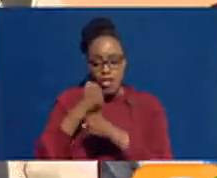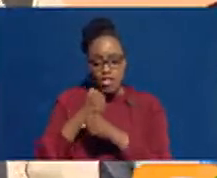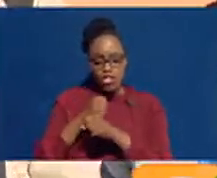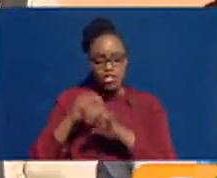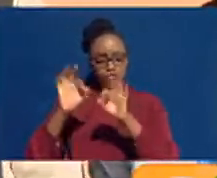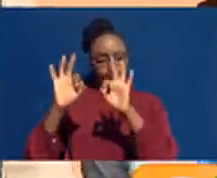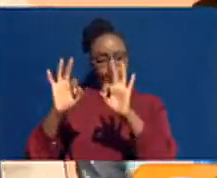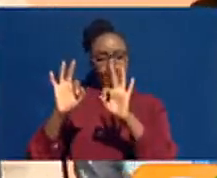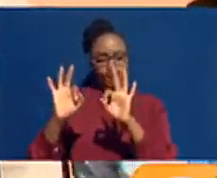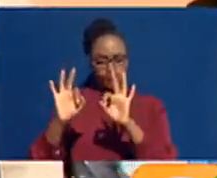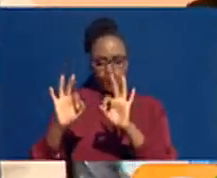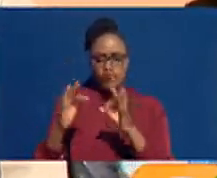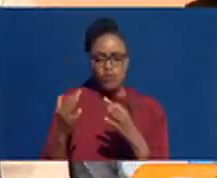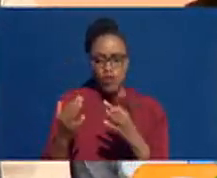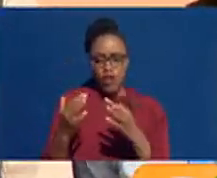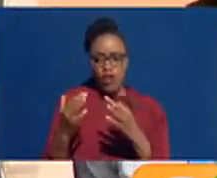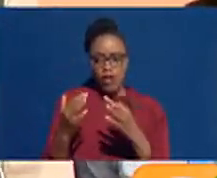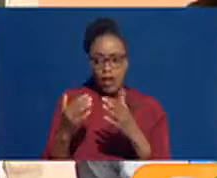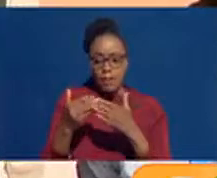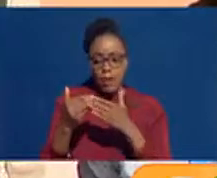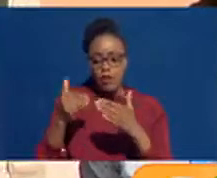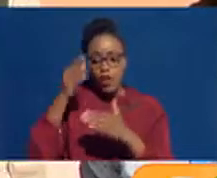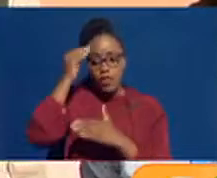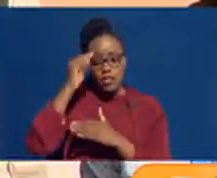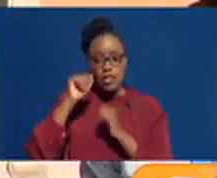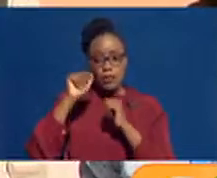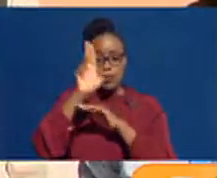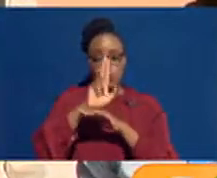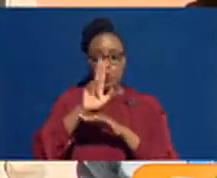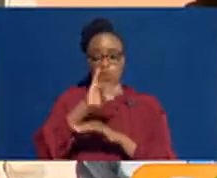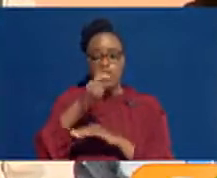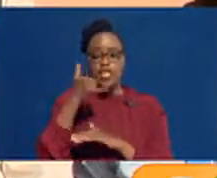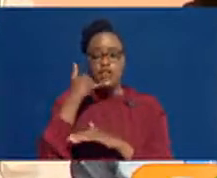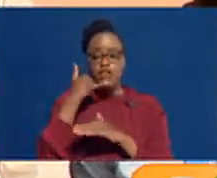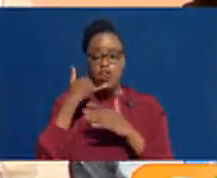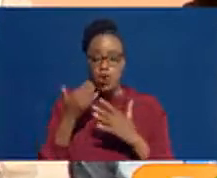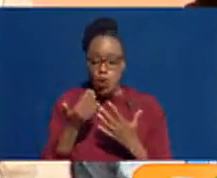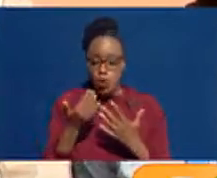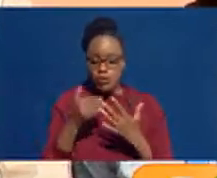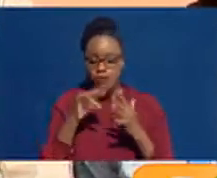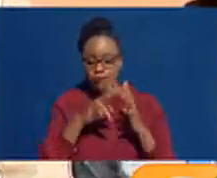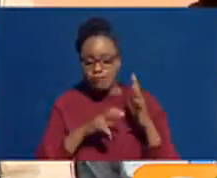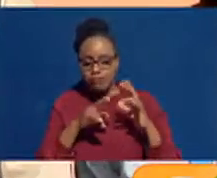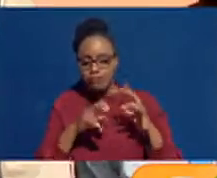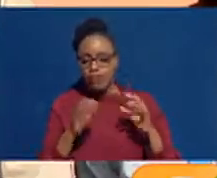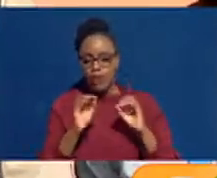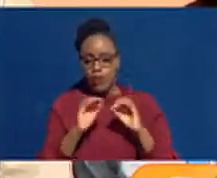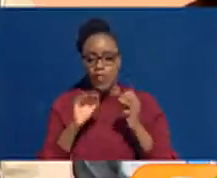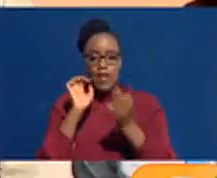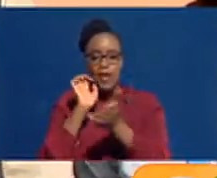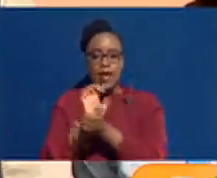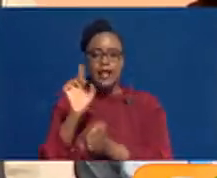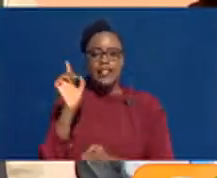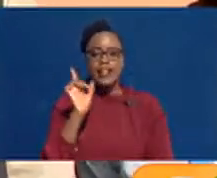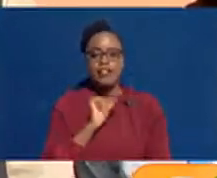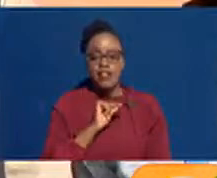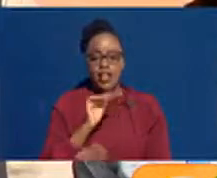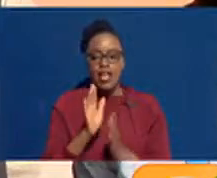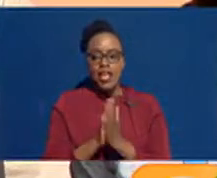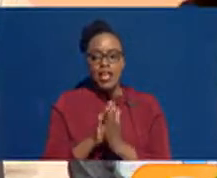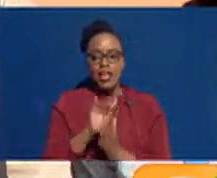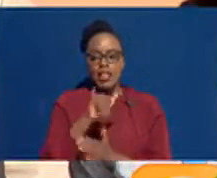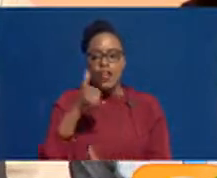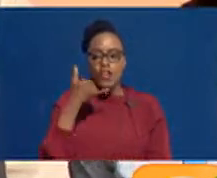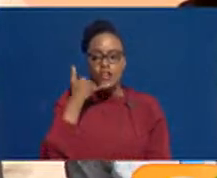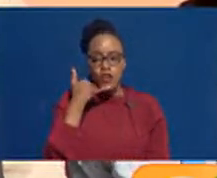job before the students could use the phones to do anything. They were arrested, and those